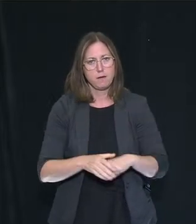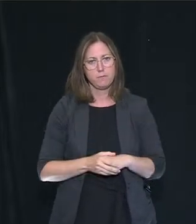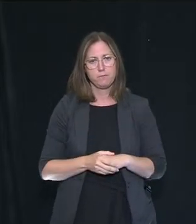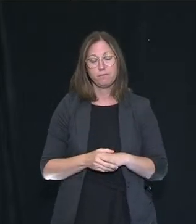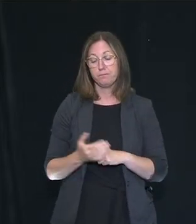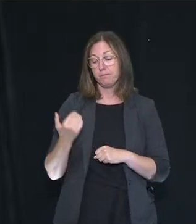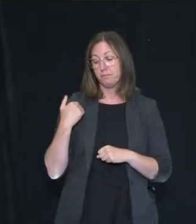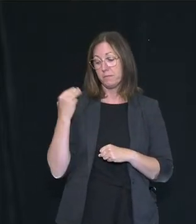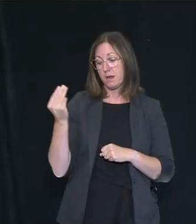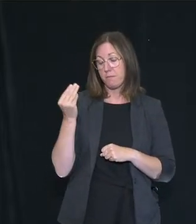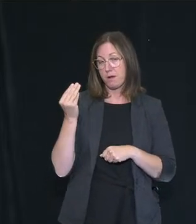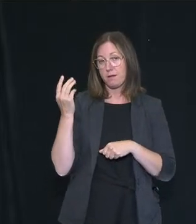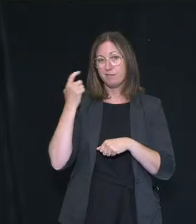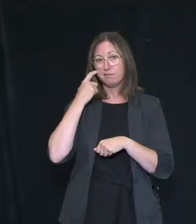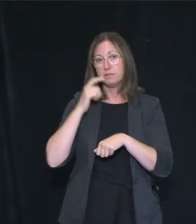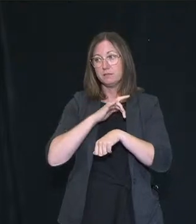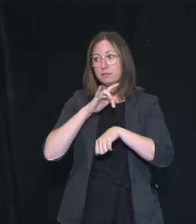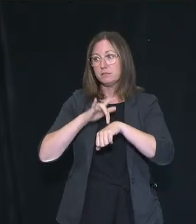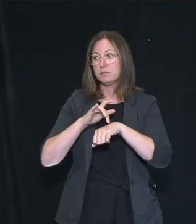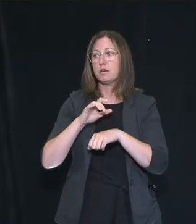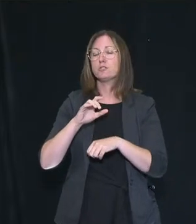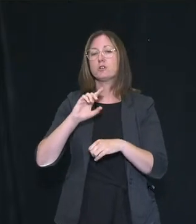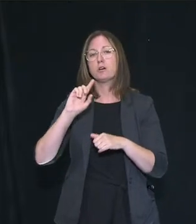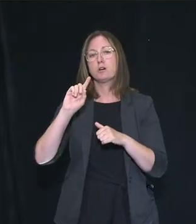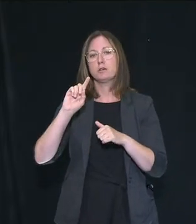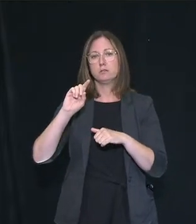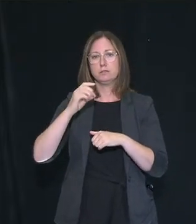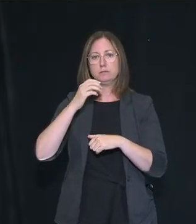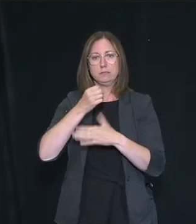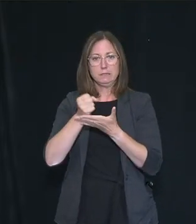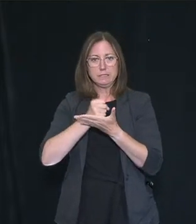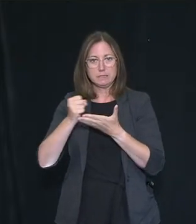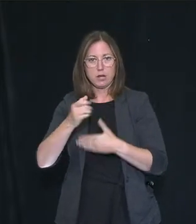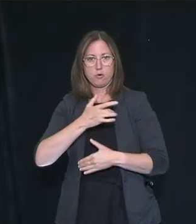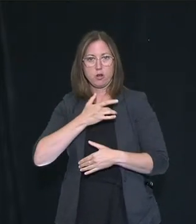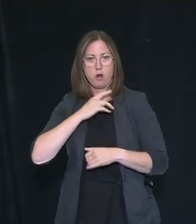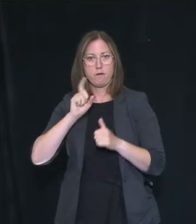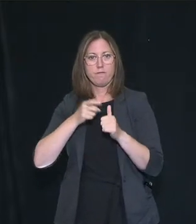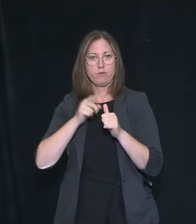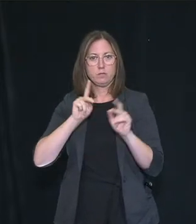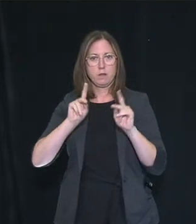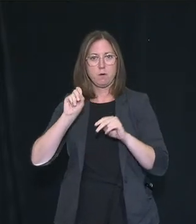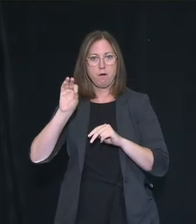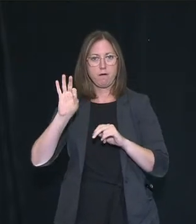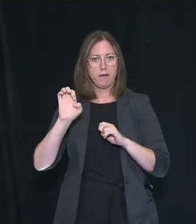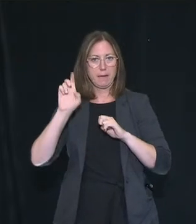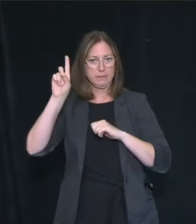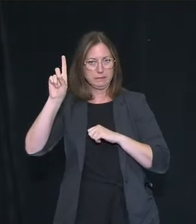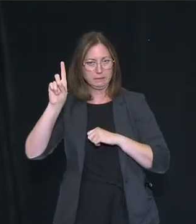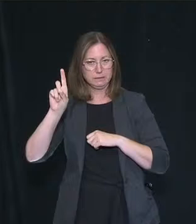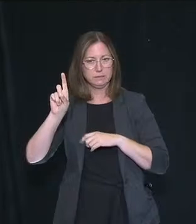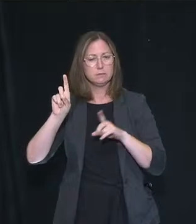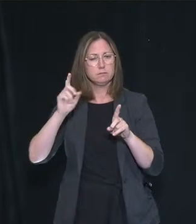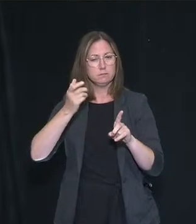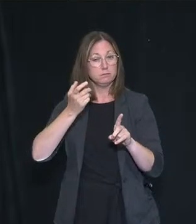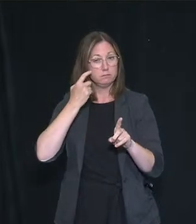you visited the Sacred Heart Church of the First Peoples in Edmonton. There, you said